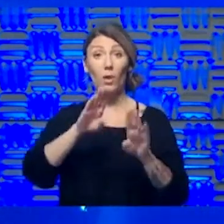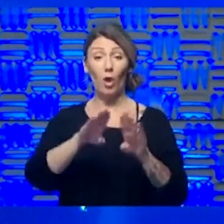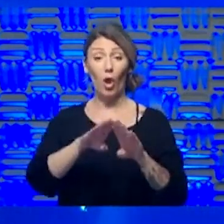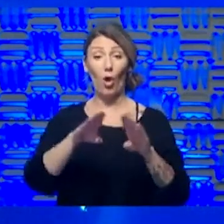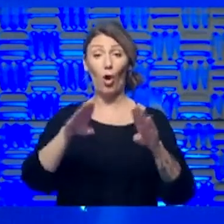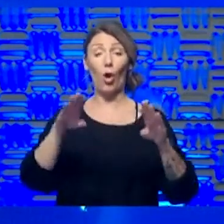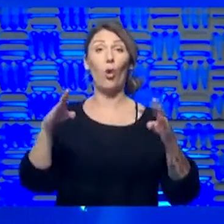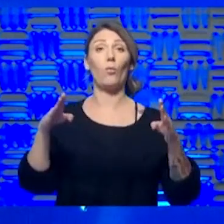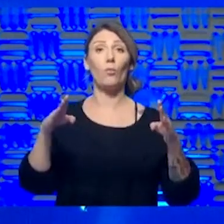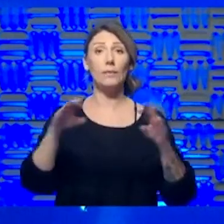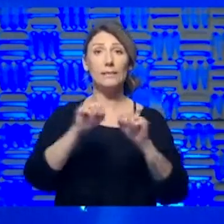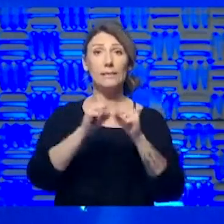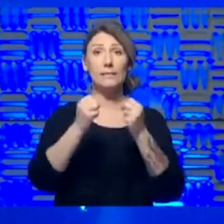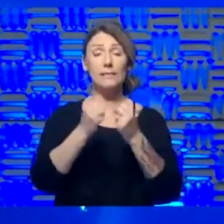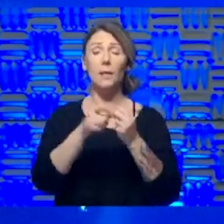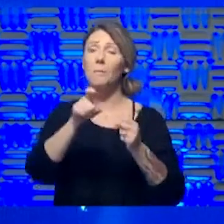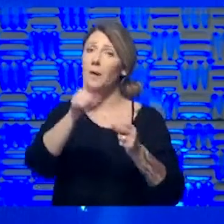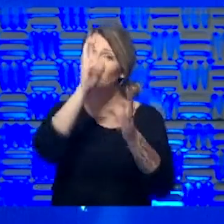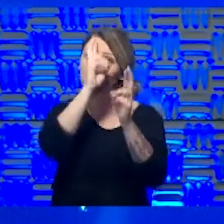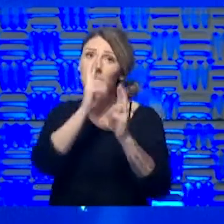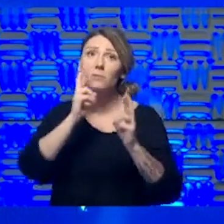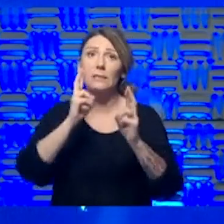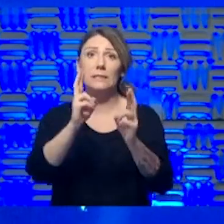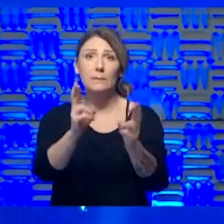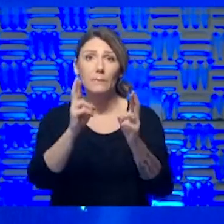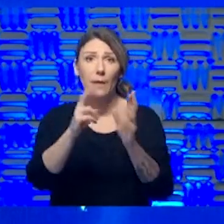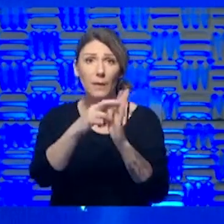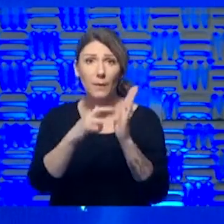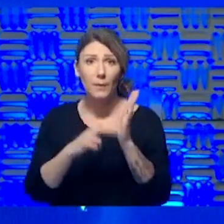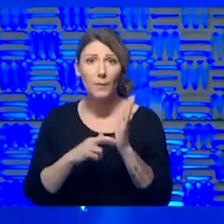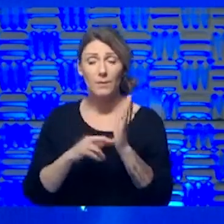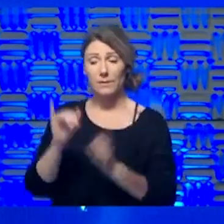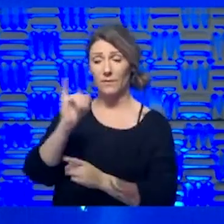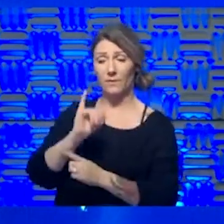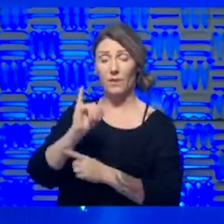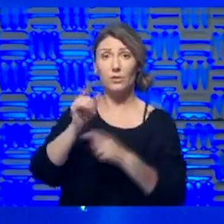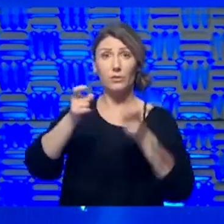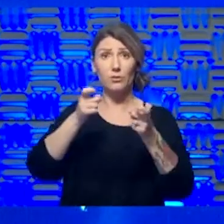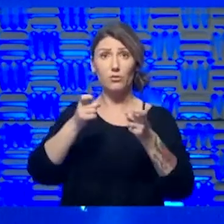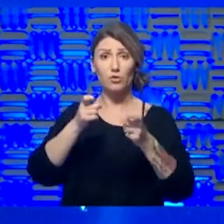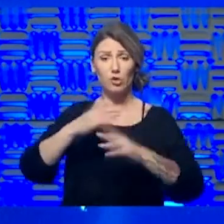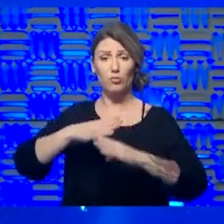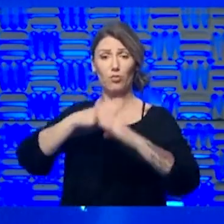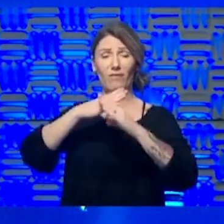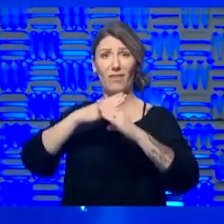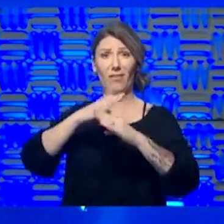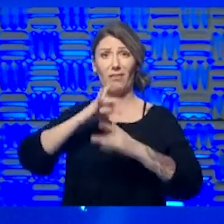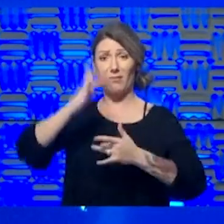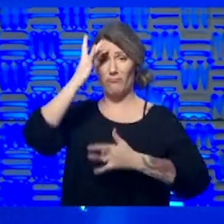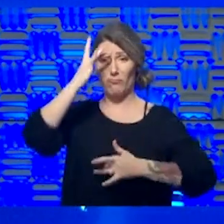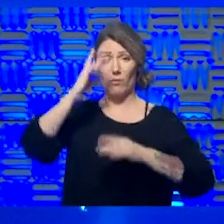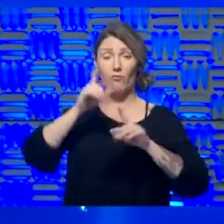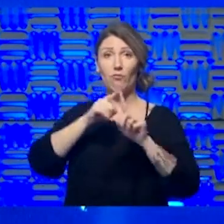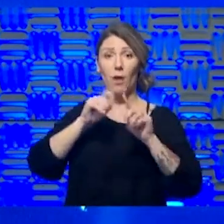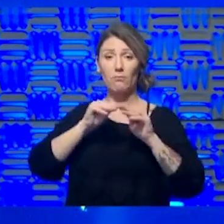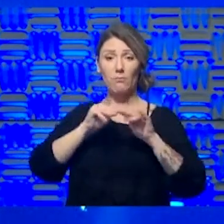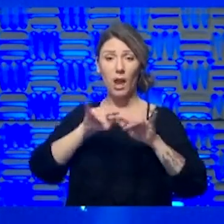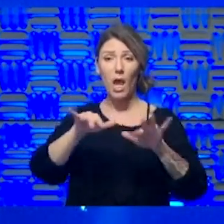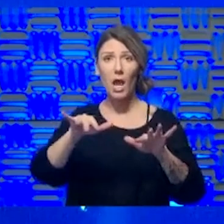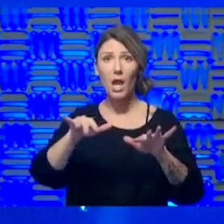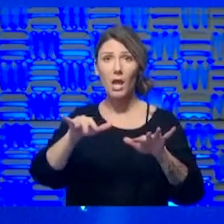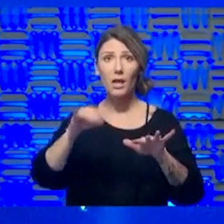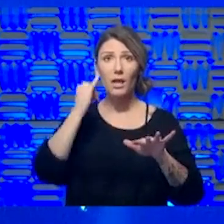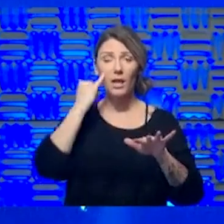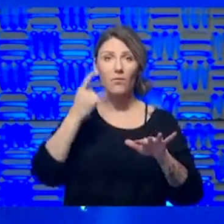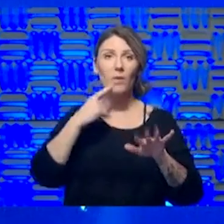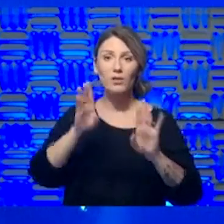have to respect the rules of infection control to prevent the disease spreading. Because it will, if we